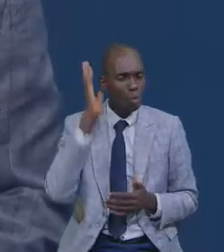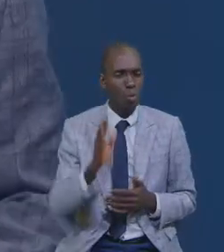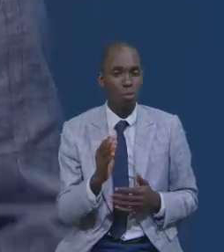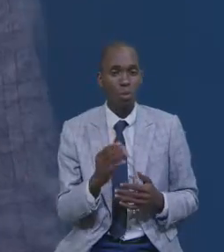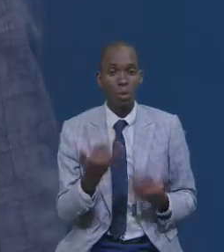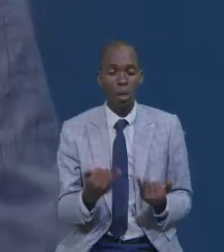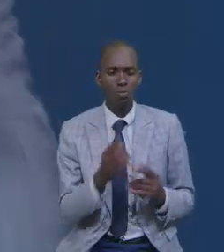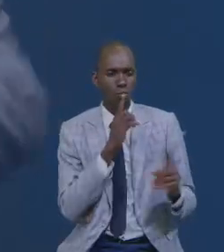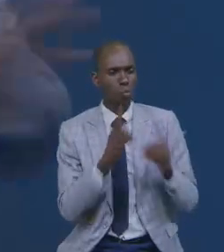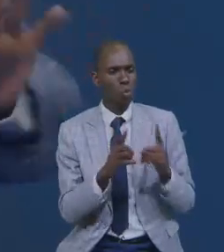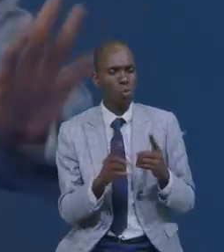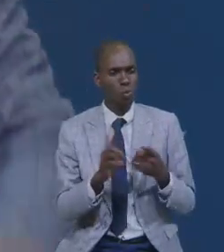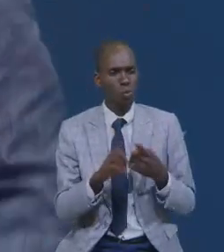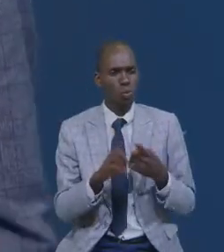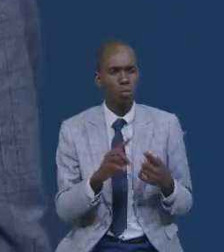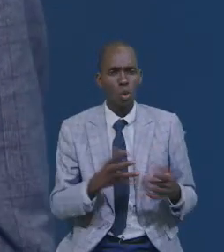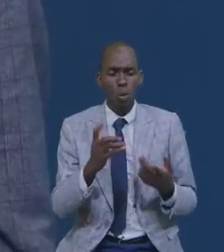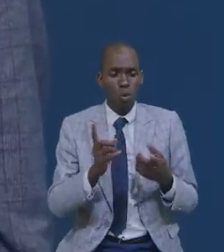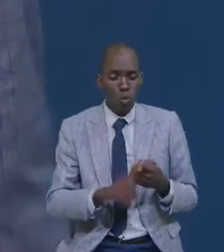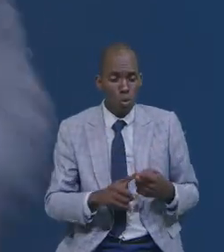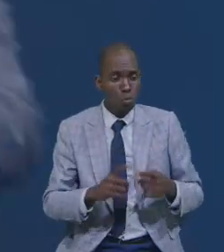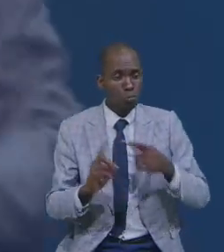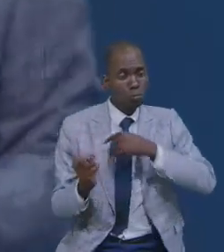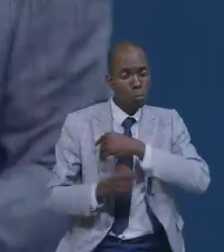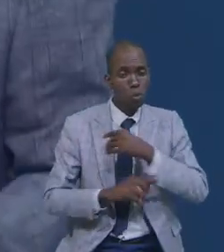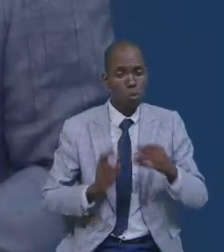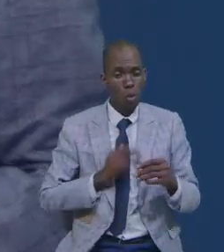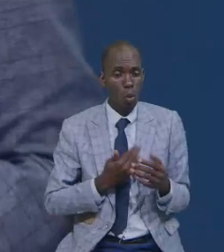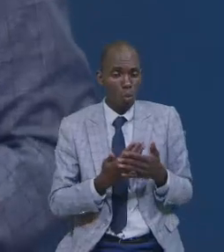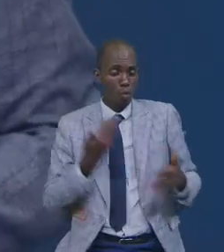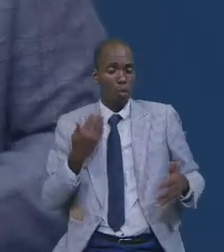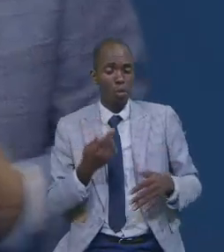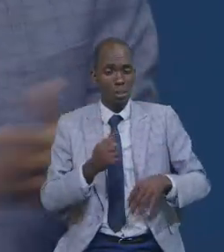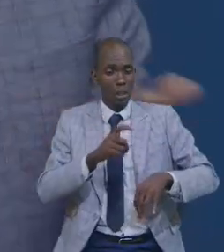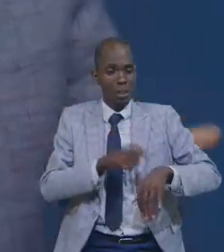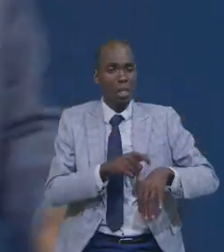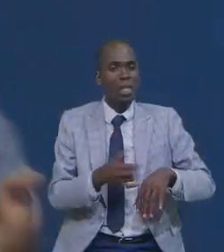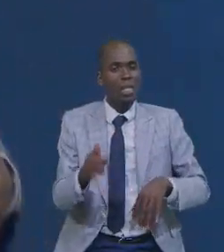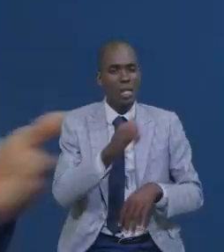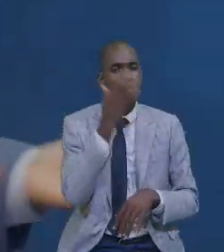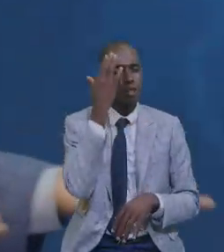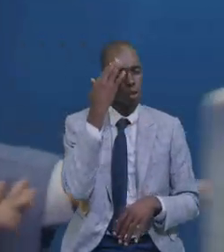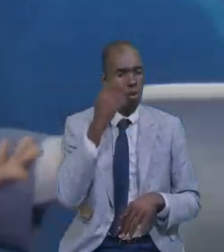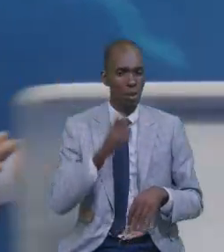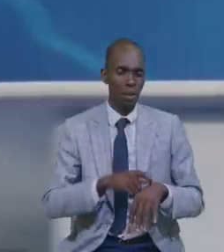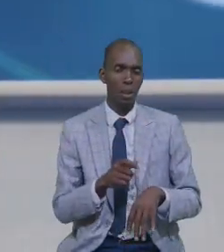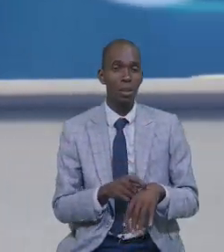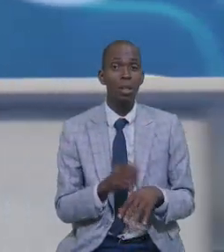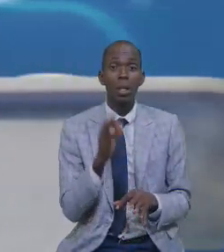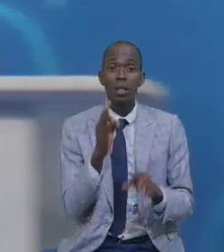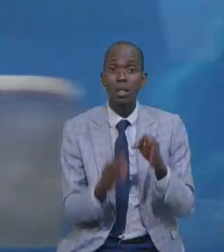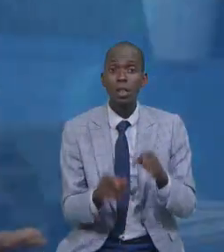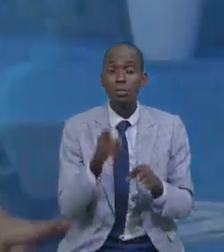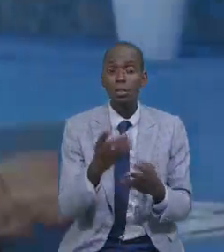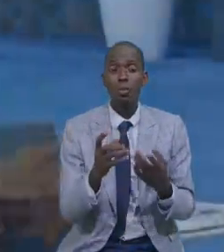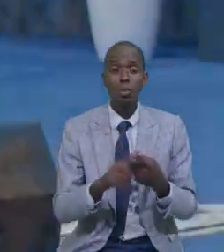us before the time? They knew that torment was coming. And because of that, if you are going to be relieved from torment,